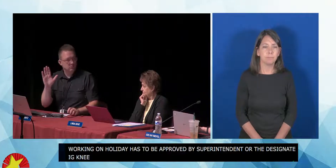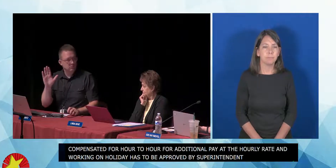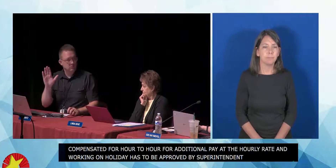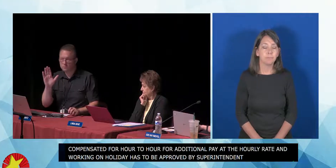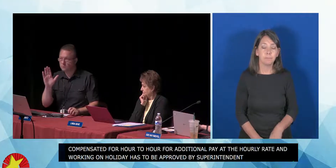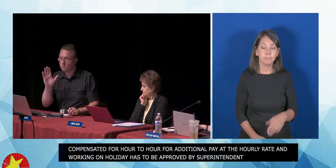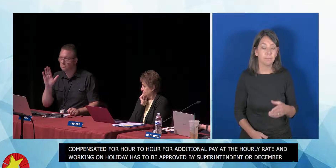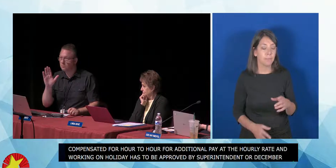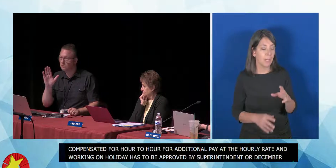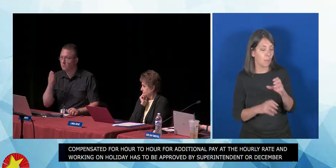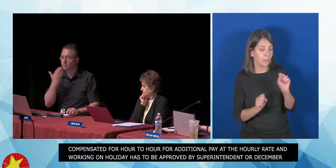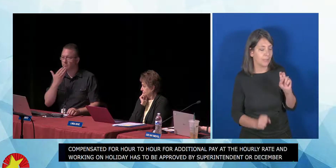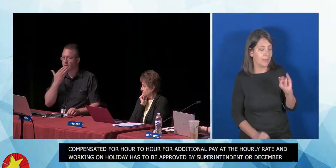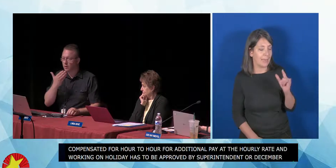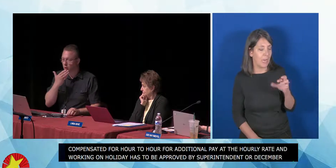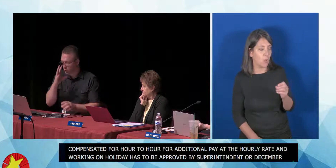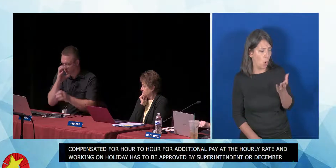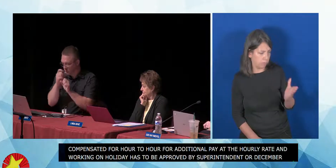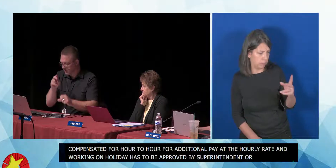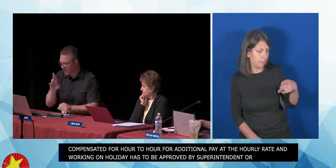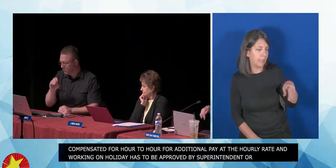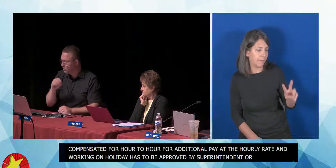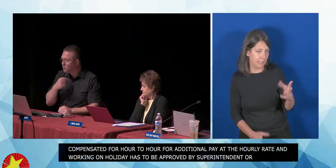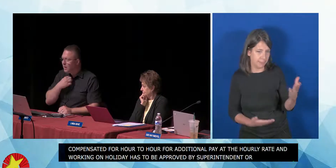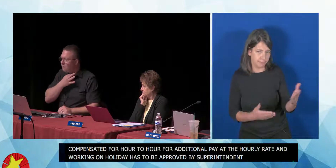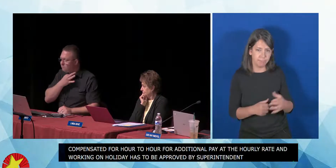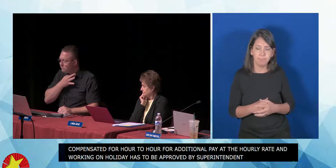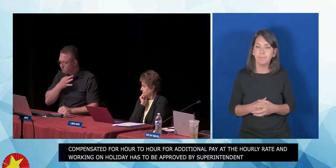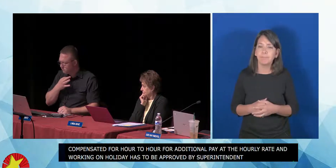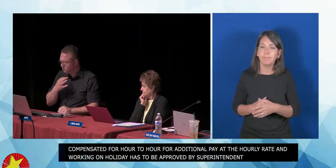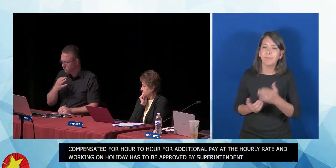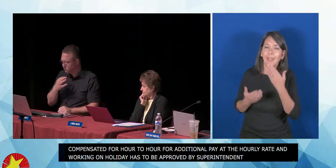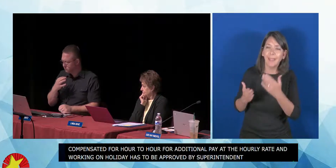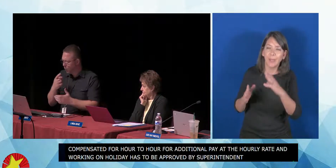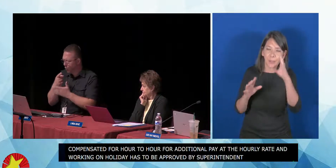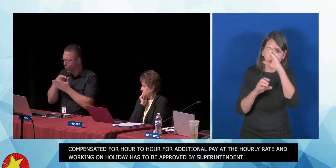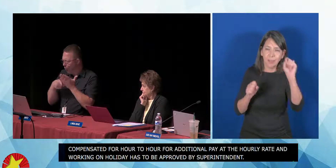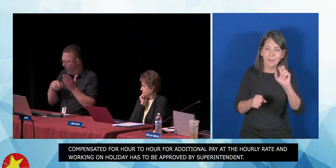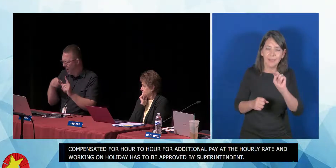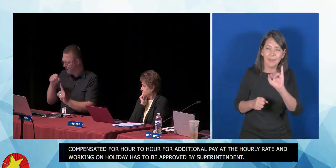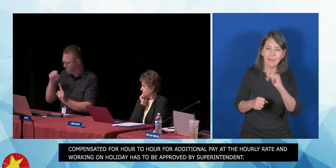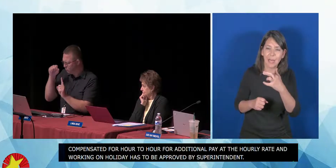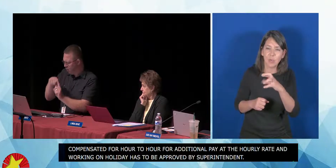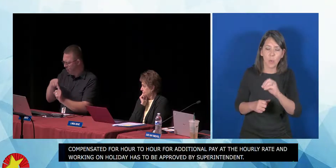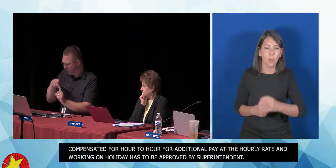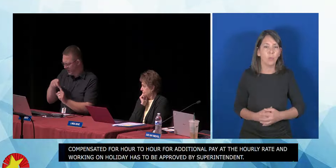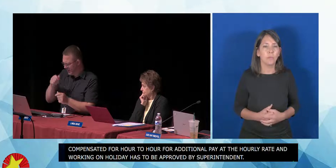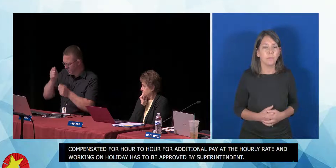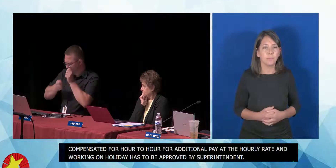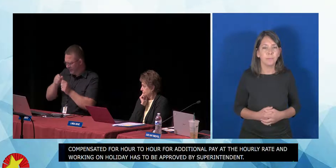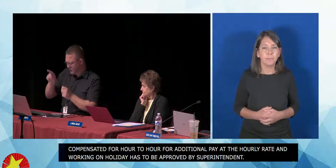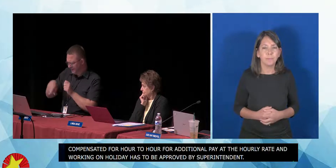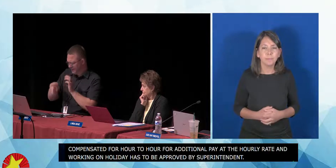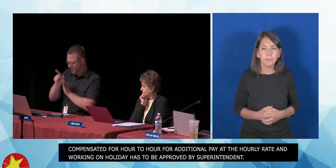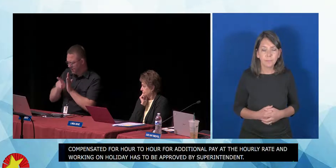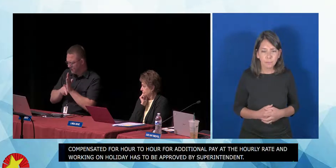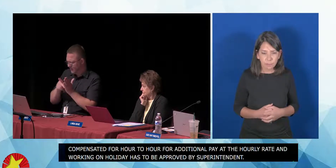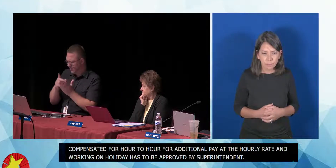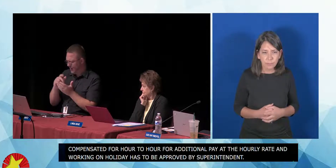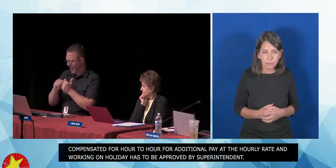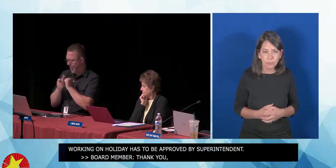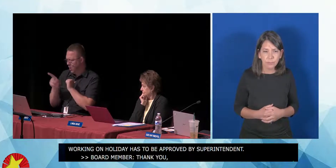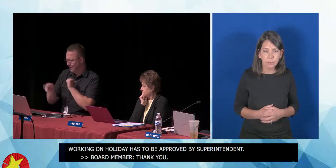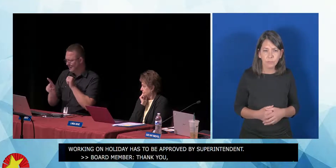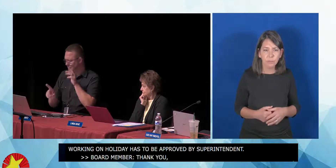Vivi, go ahead. Thank you, President Nigro. What